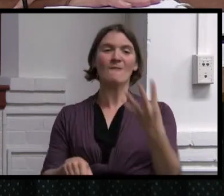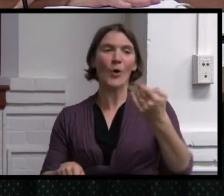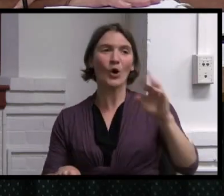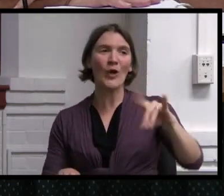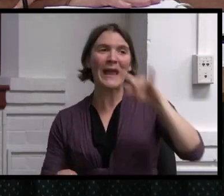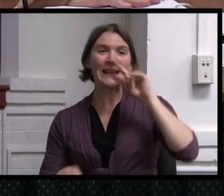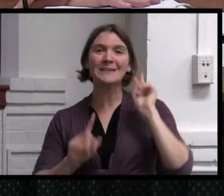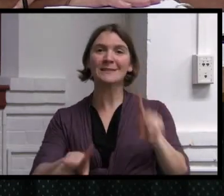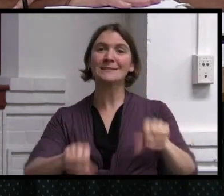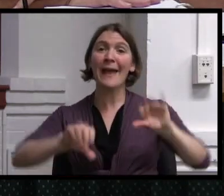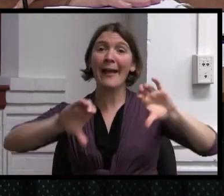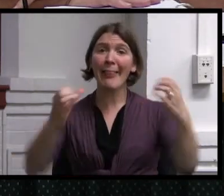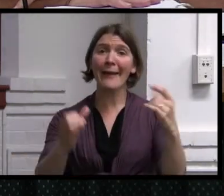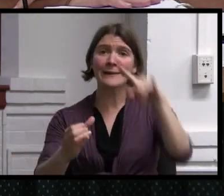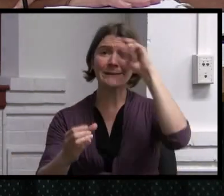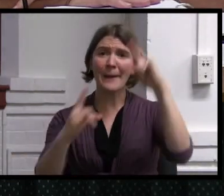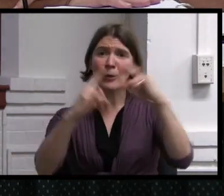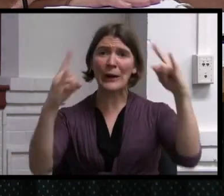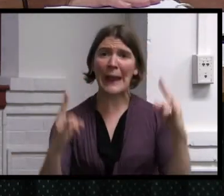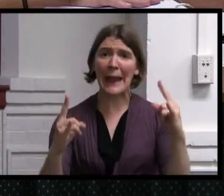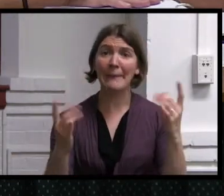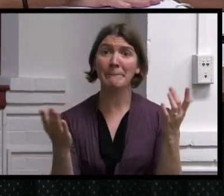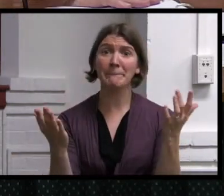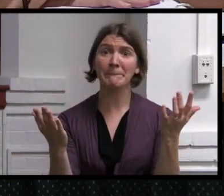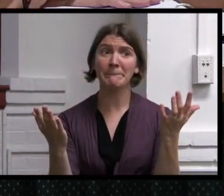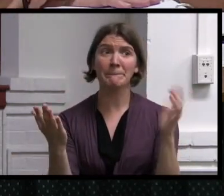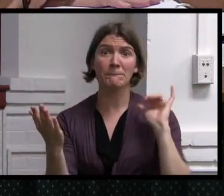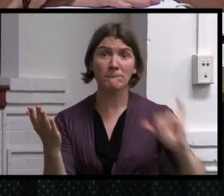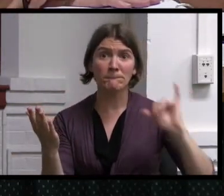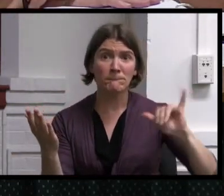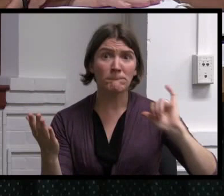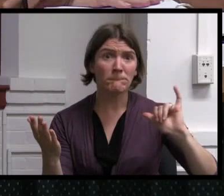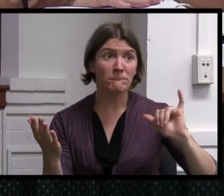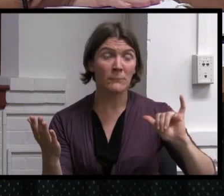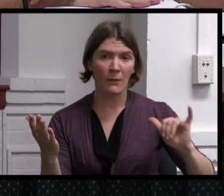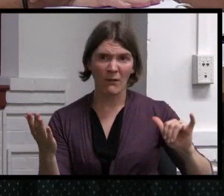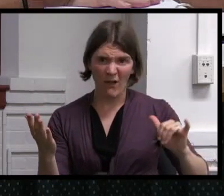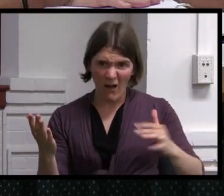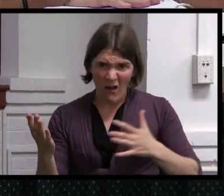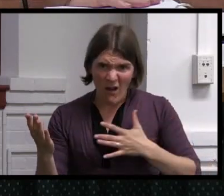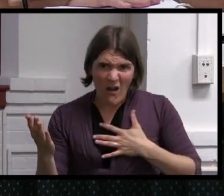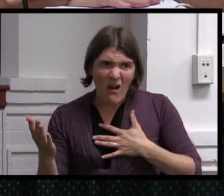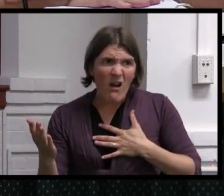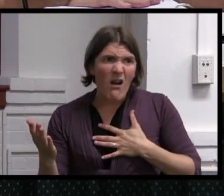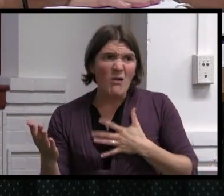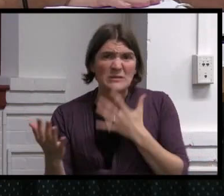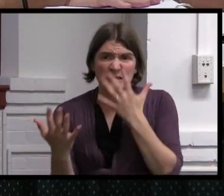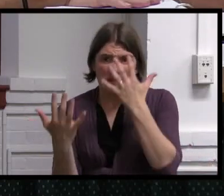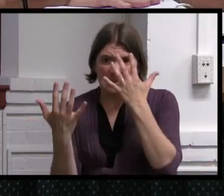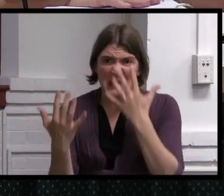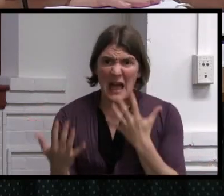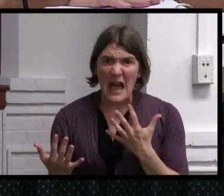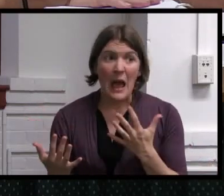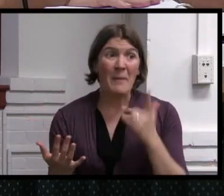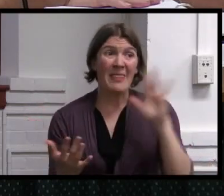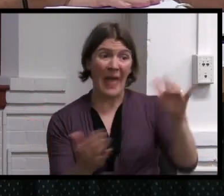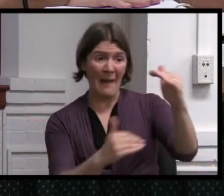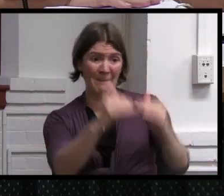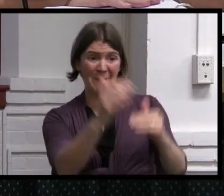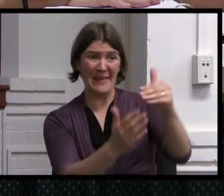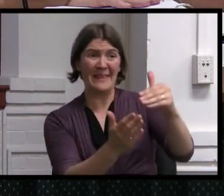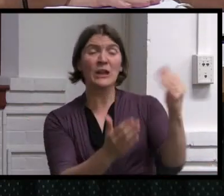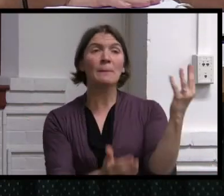there for a summer camp. And so this is disheartening to yes. hear. In a multi-million dollar